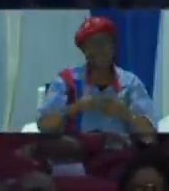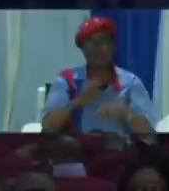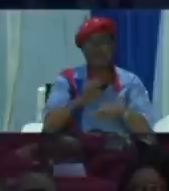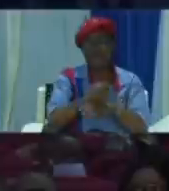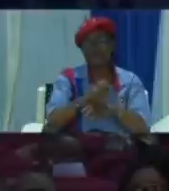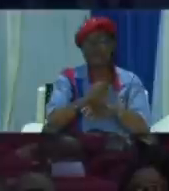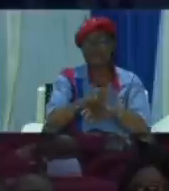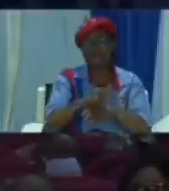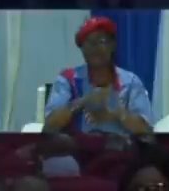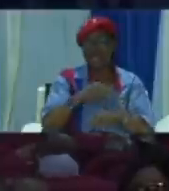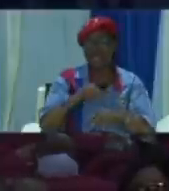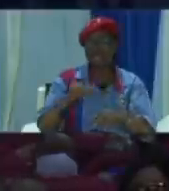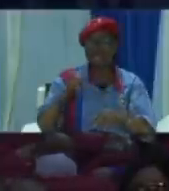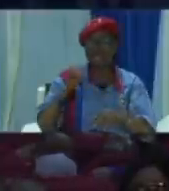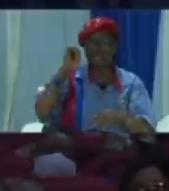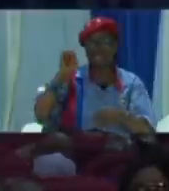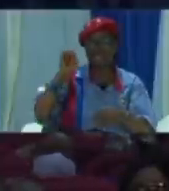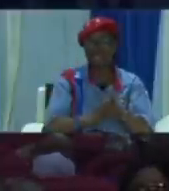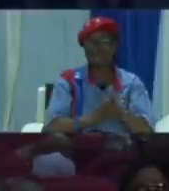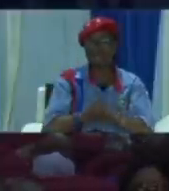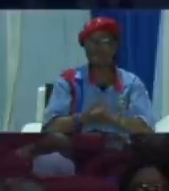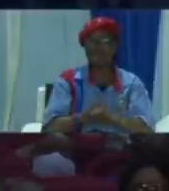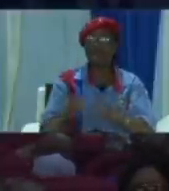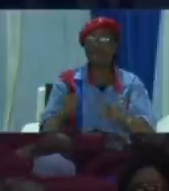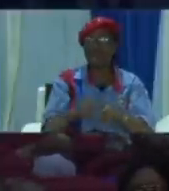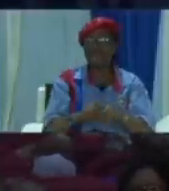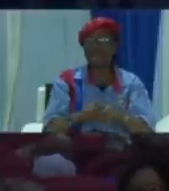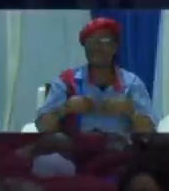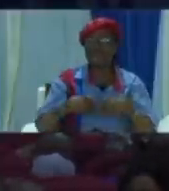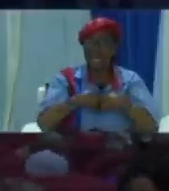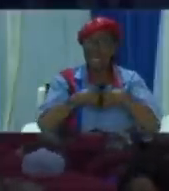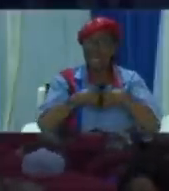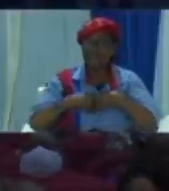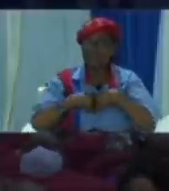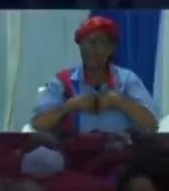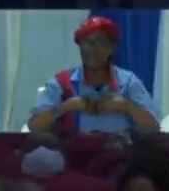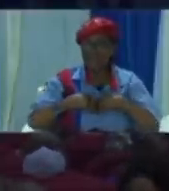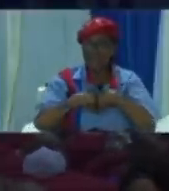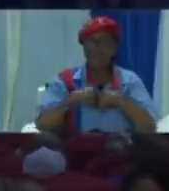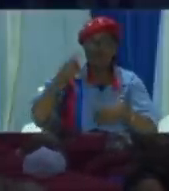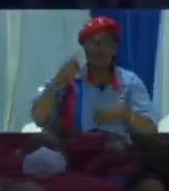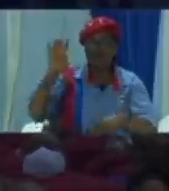And he became like an animal for 7 years. But